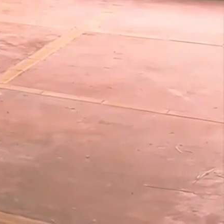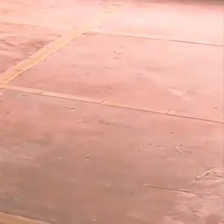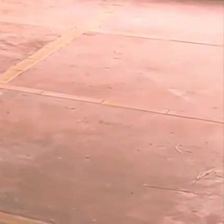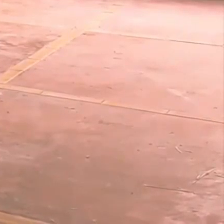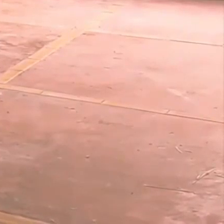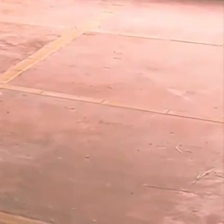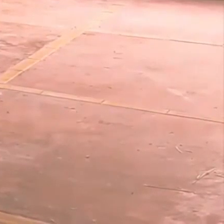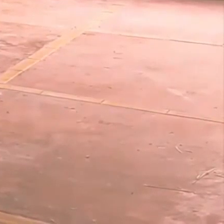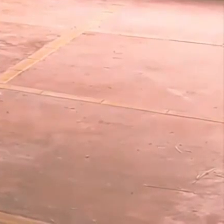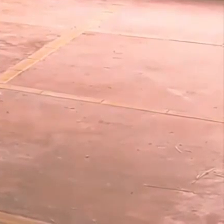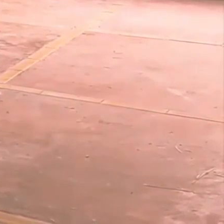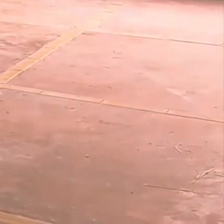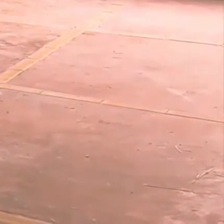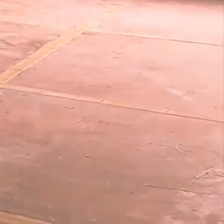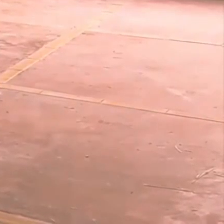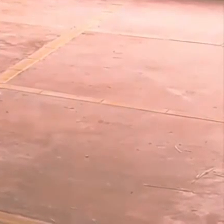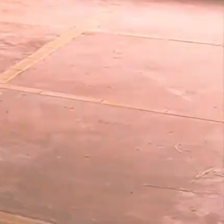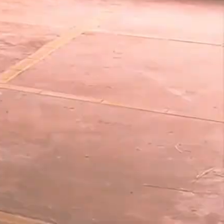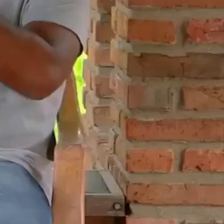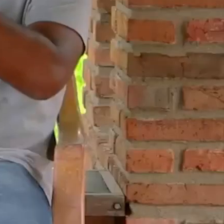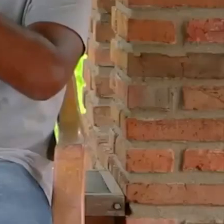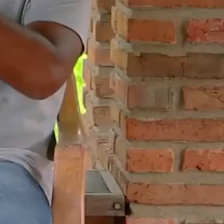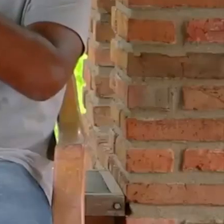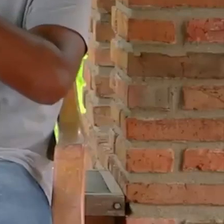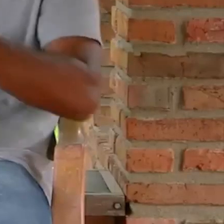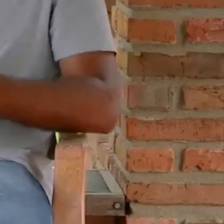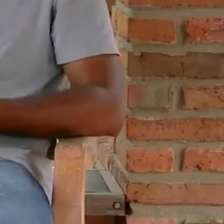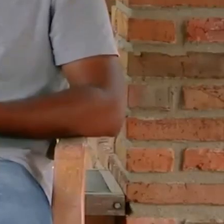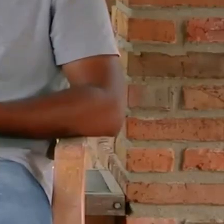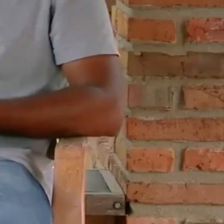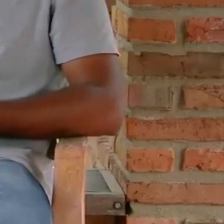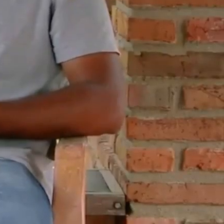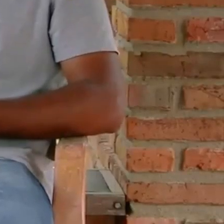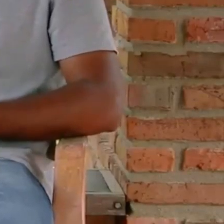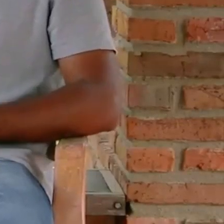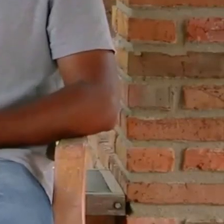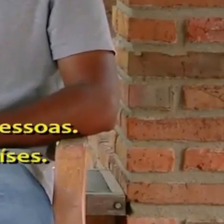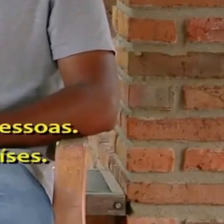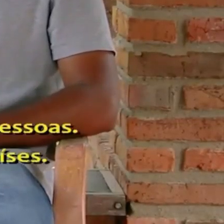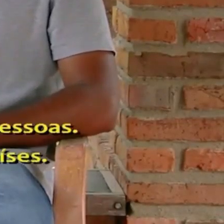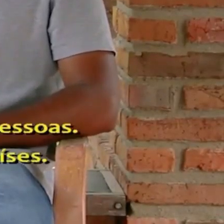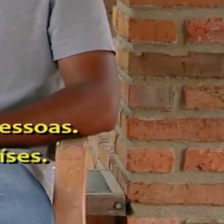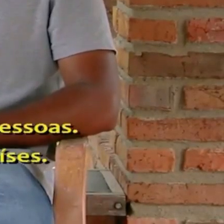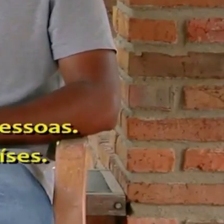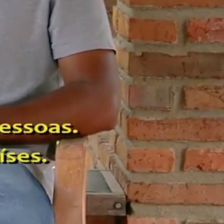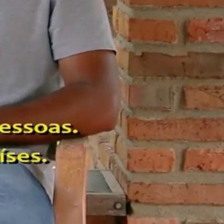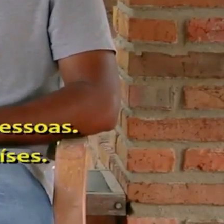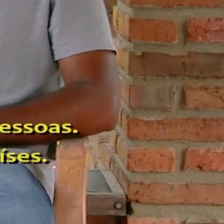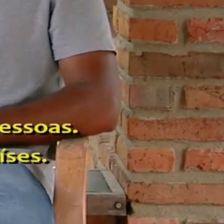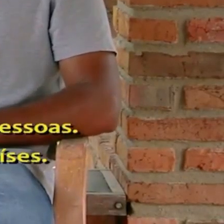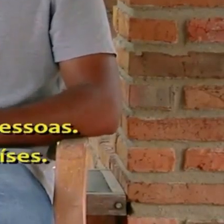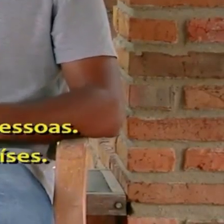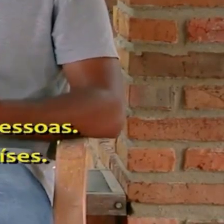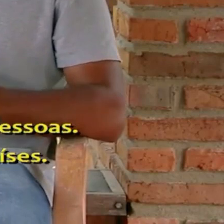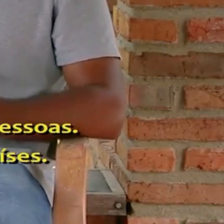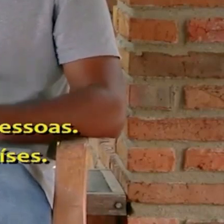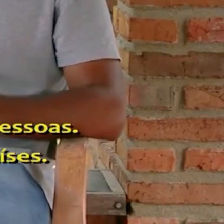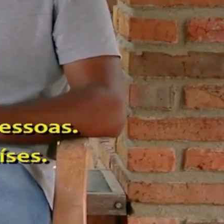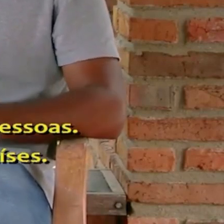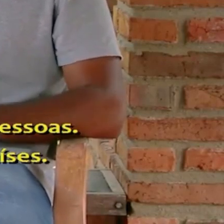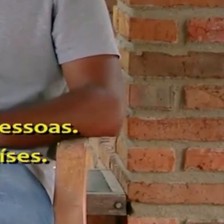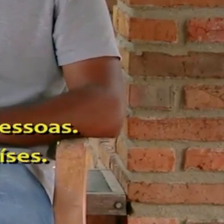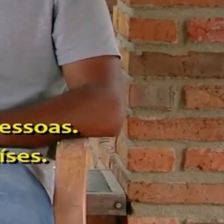classes regularly and I've noticed that my Portuguese has improved. I can understand much more